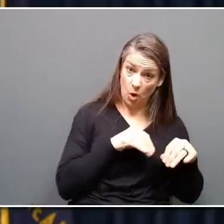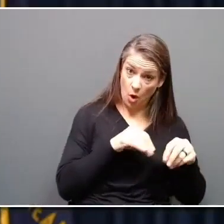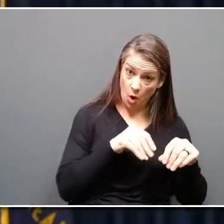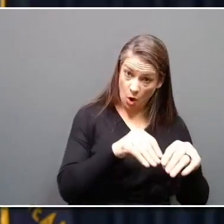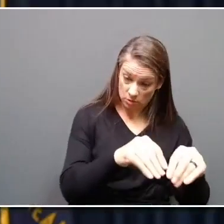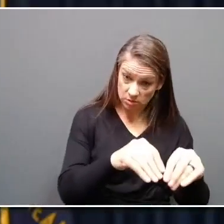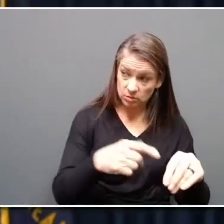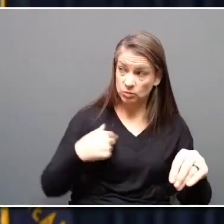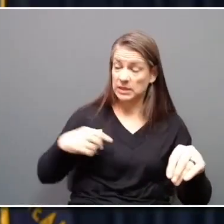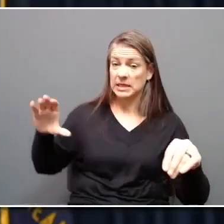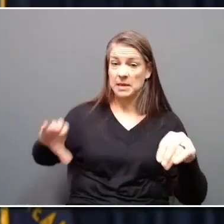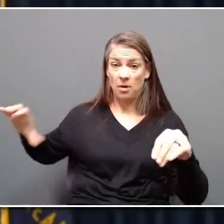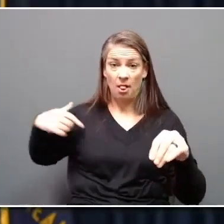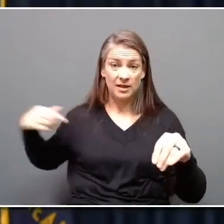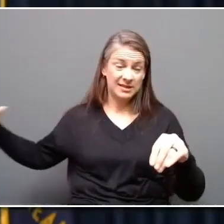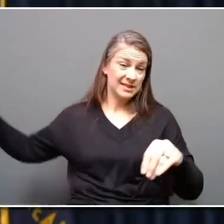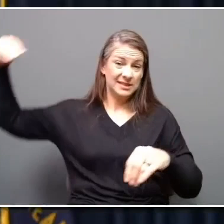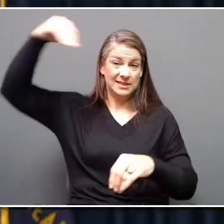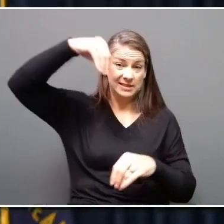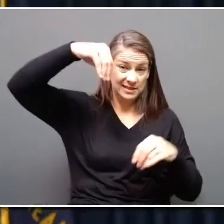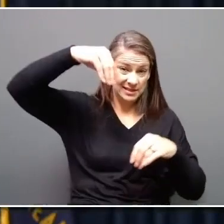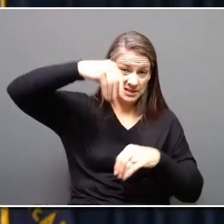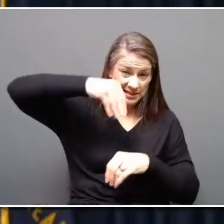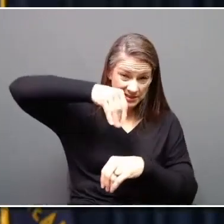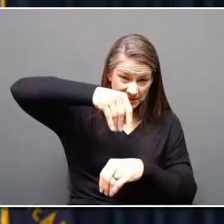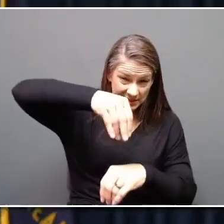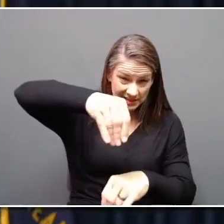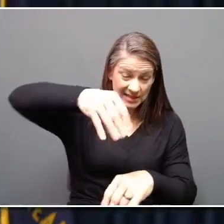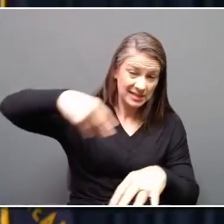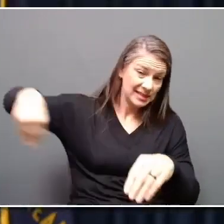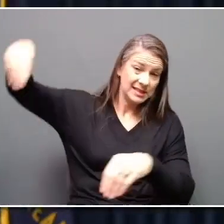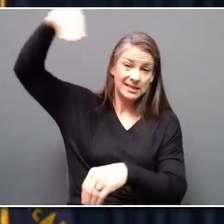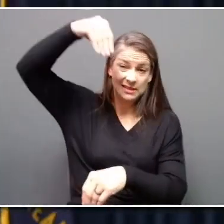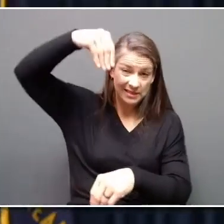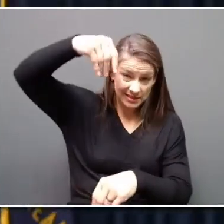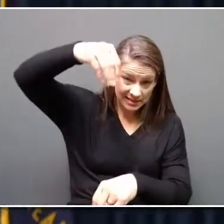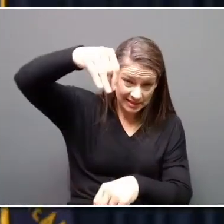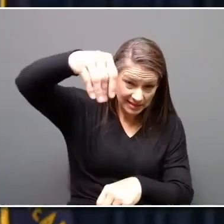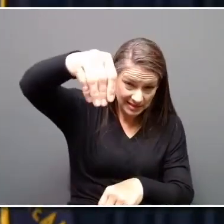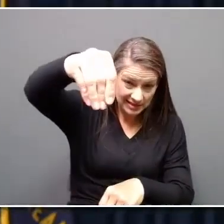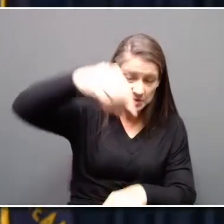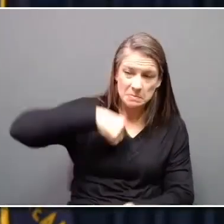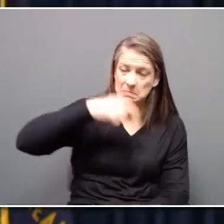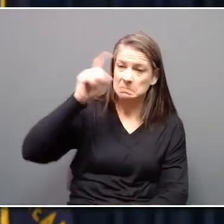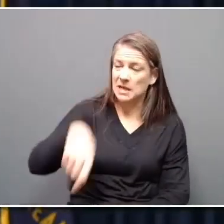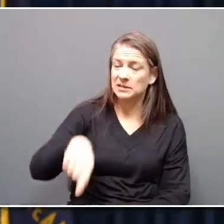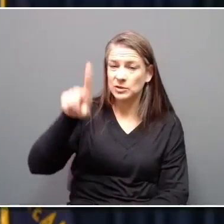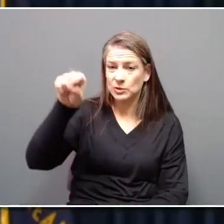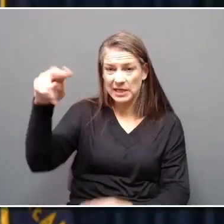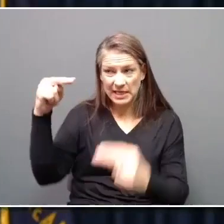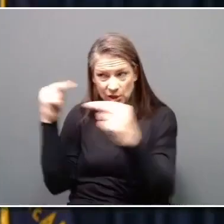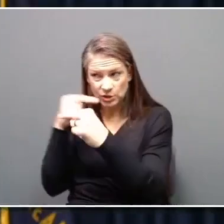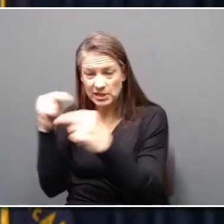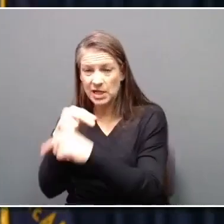have to work that much harder, though, to keep priority routes open, like the interstates and the parkways, before, as the governor mentioned, before we